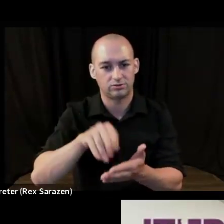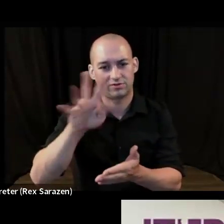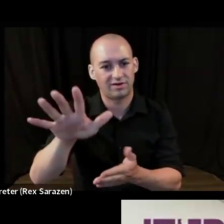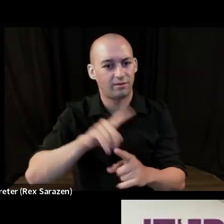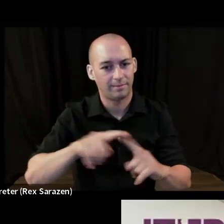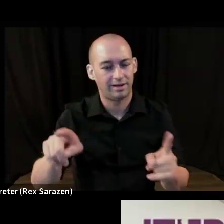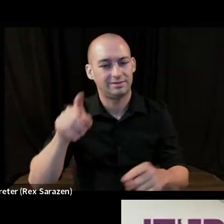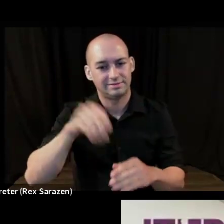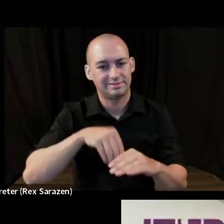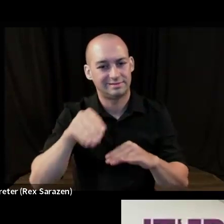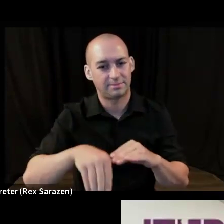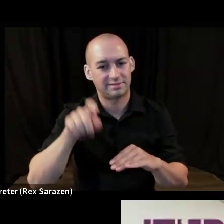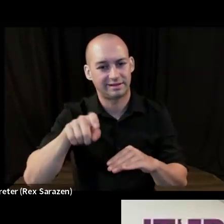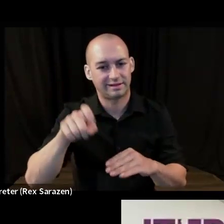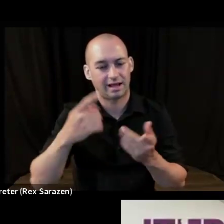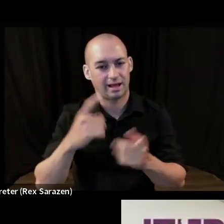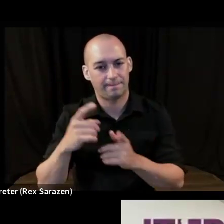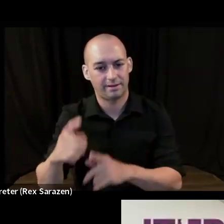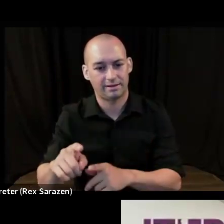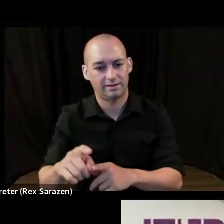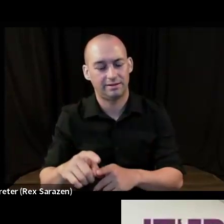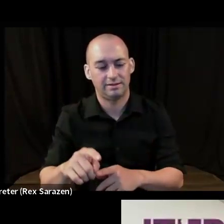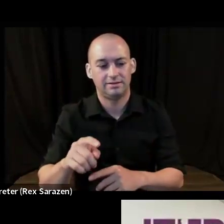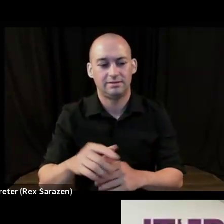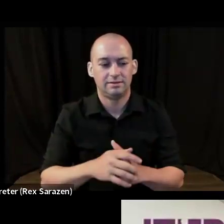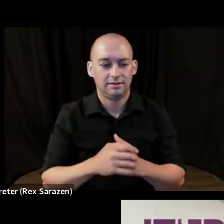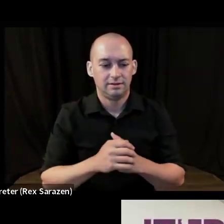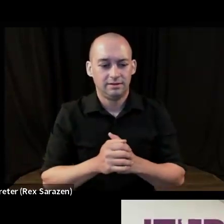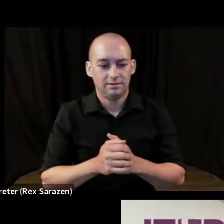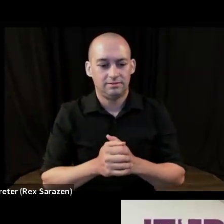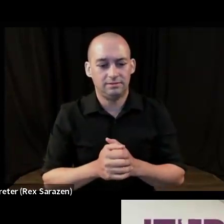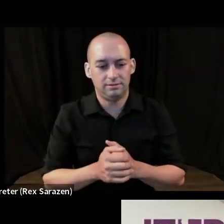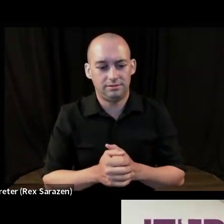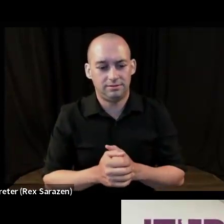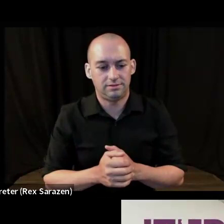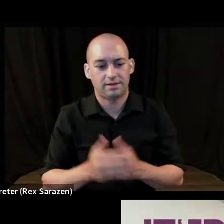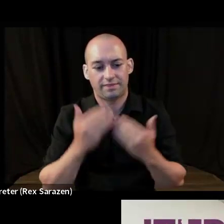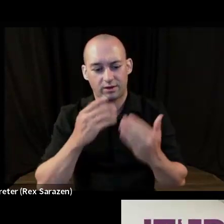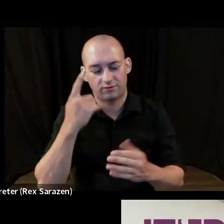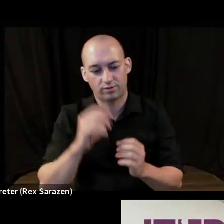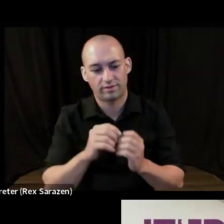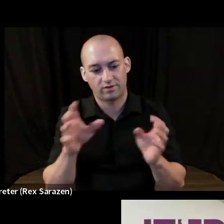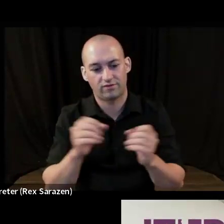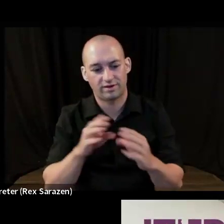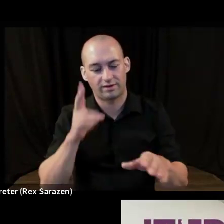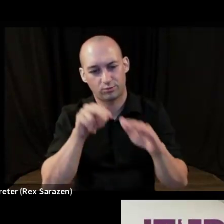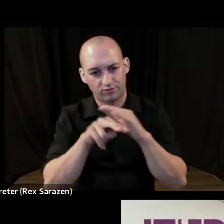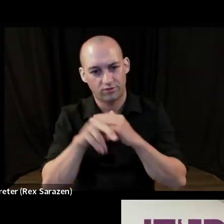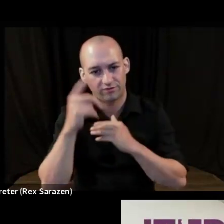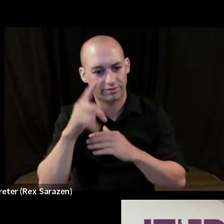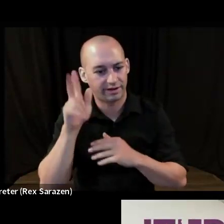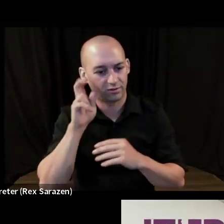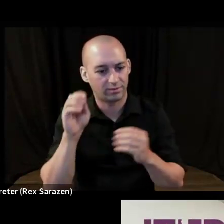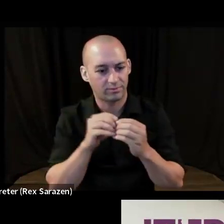before we can really nail down exact dates. Absolutely. Thank you so much for clarifying. I look forward to hearing more about